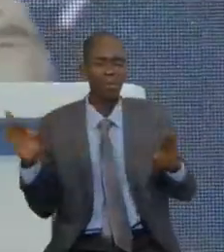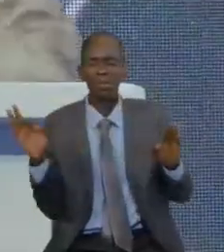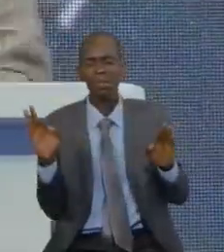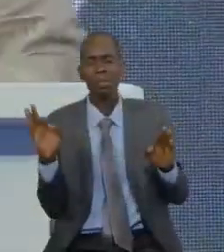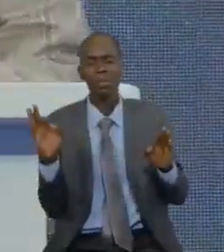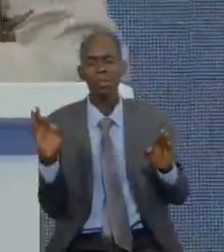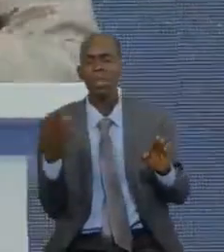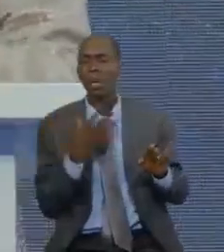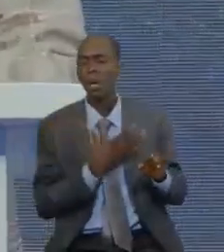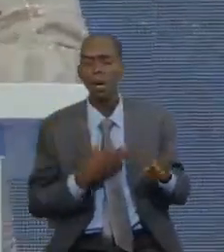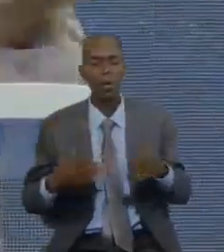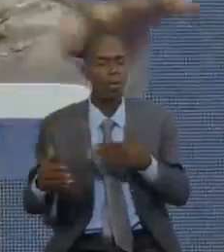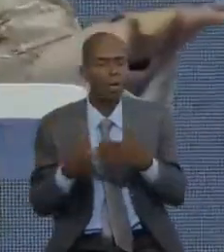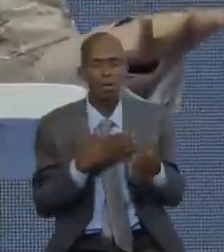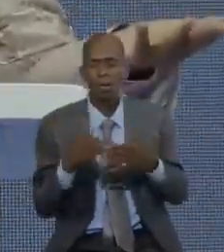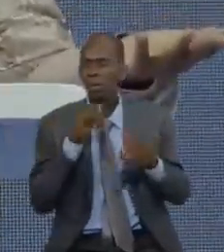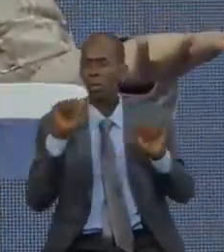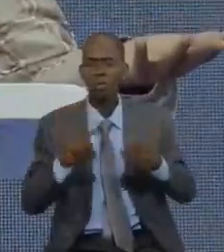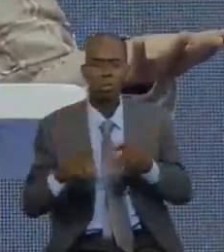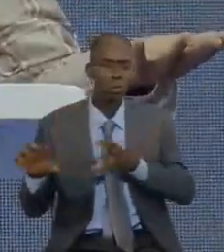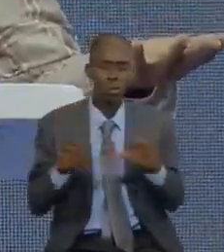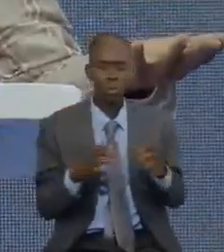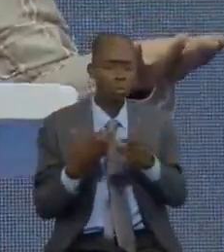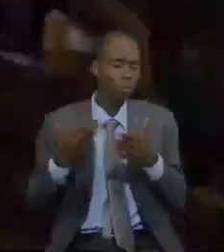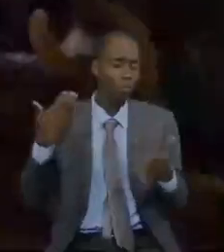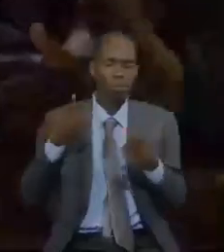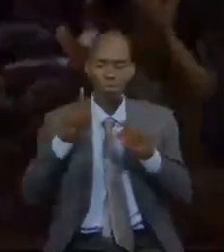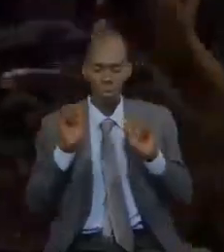And whatever you couldn't do before, now you can do.